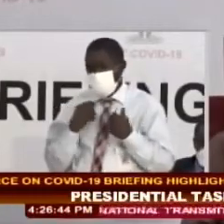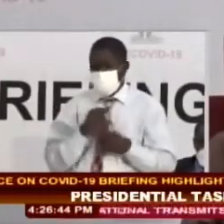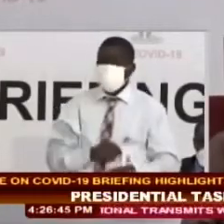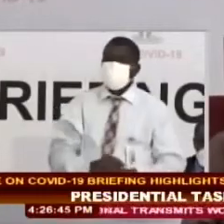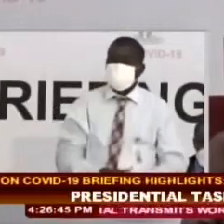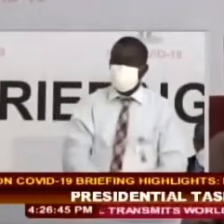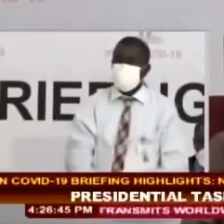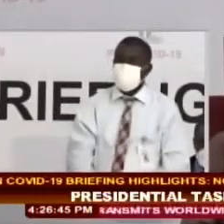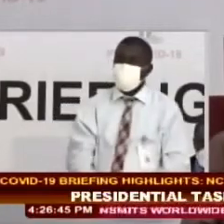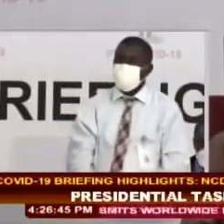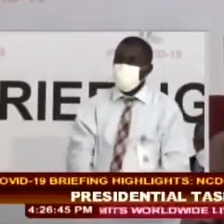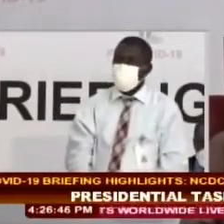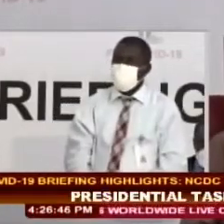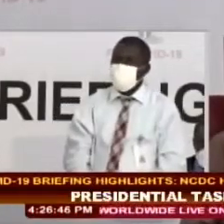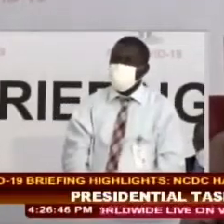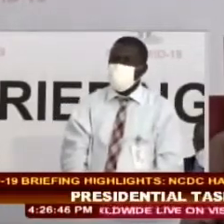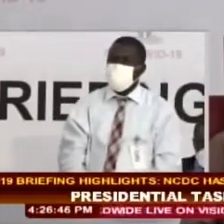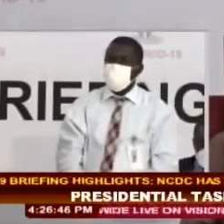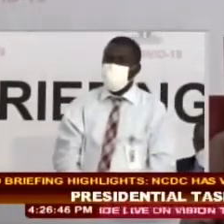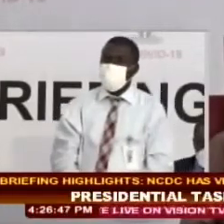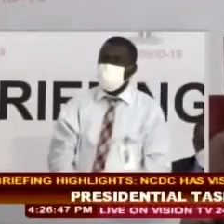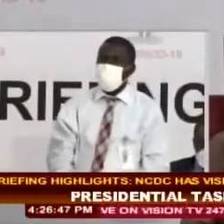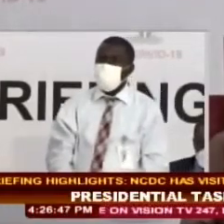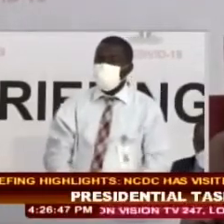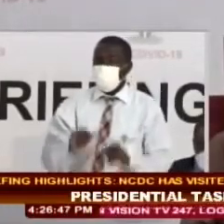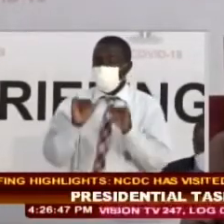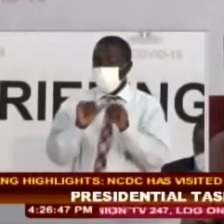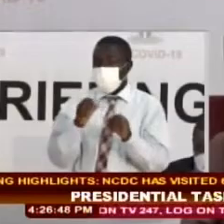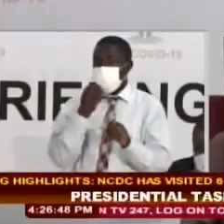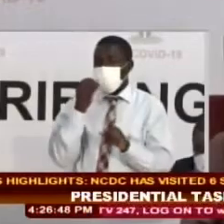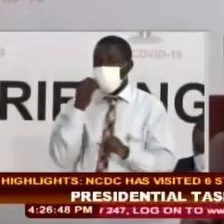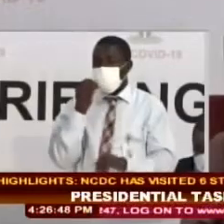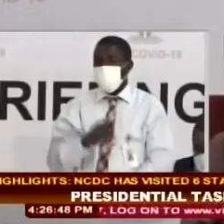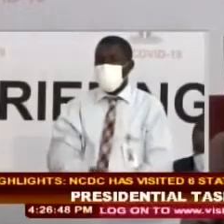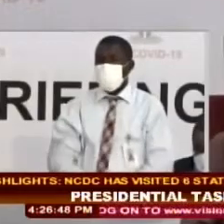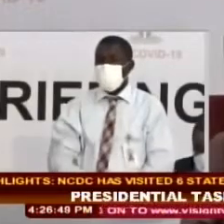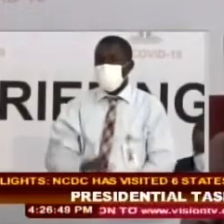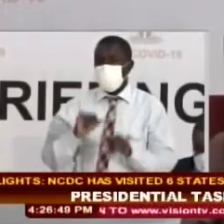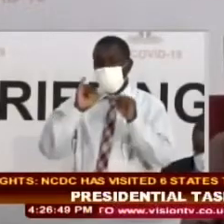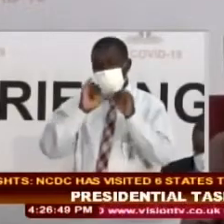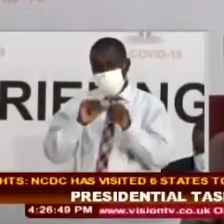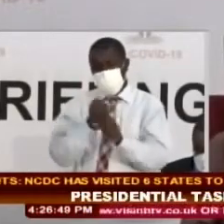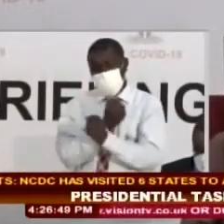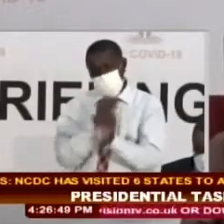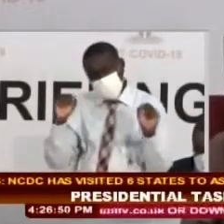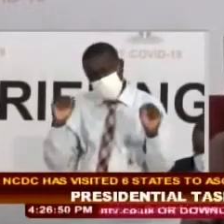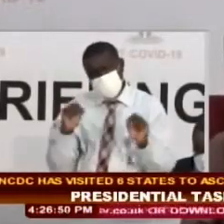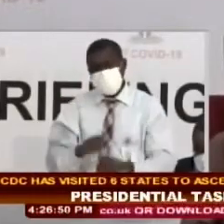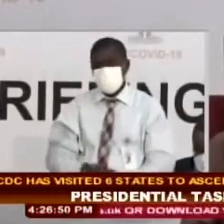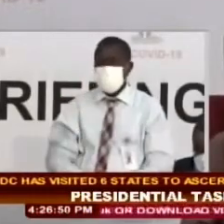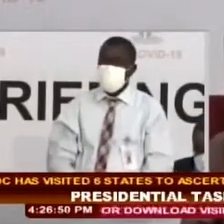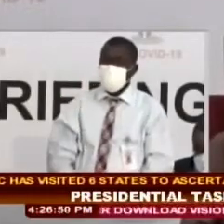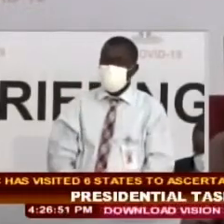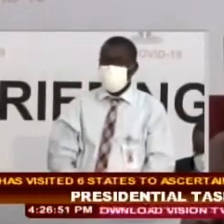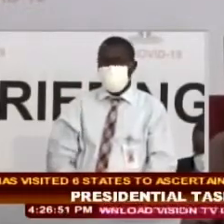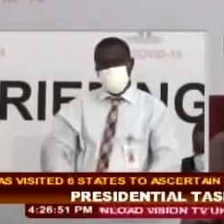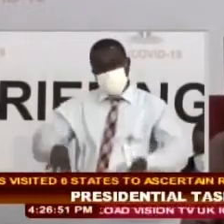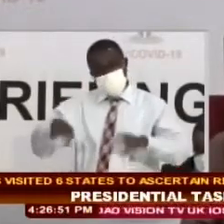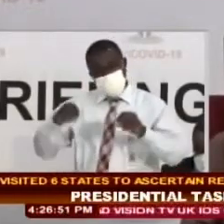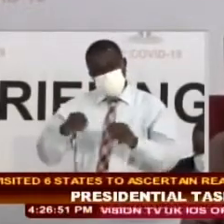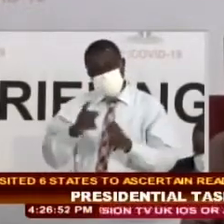symptoms. Stay home, stay safe, and take